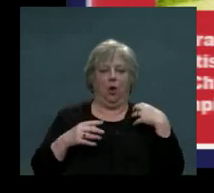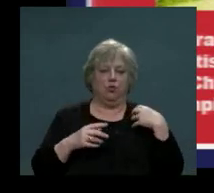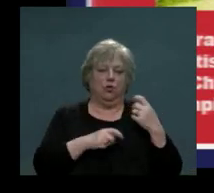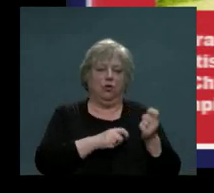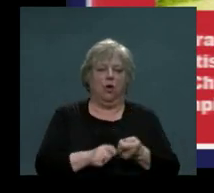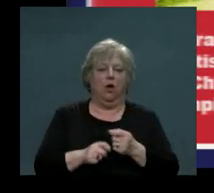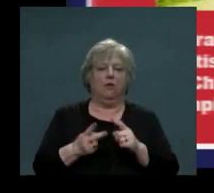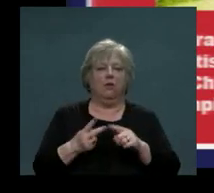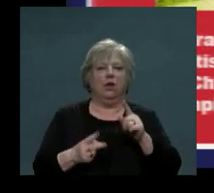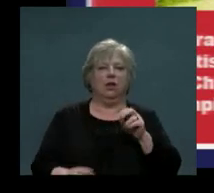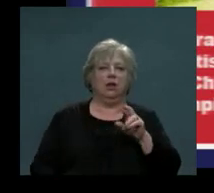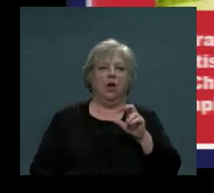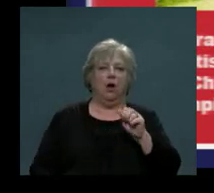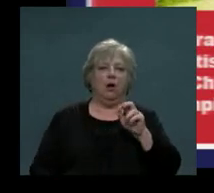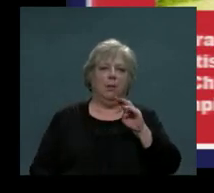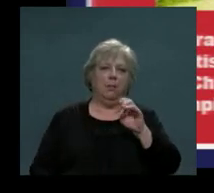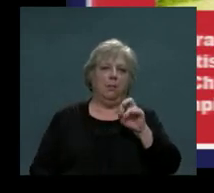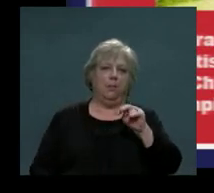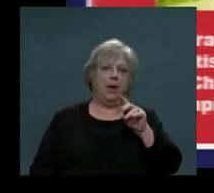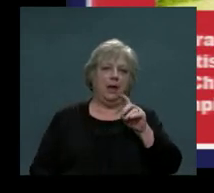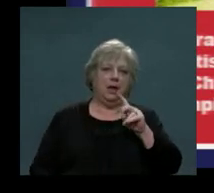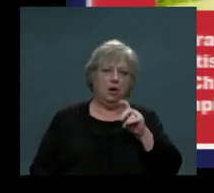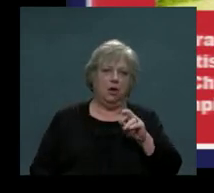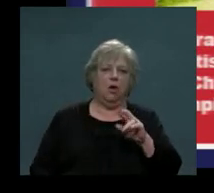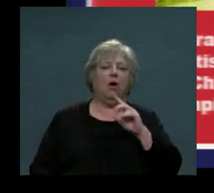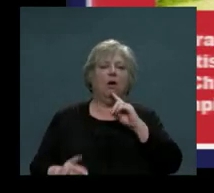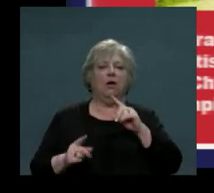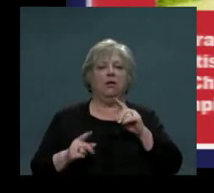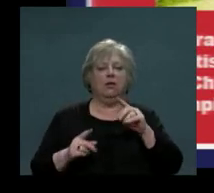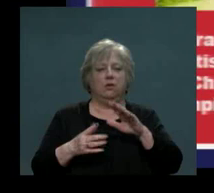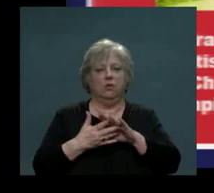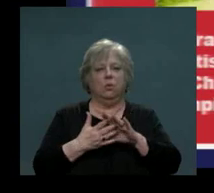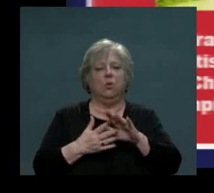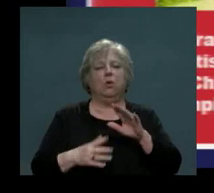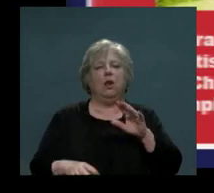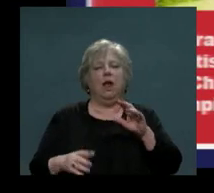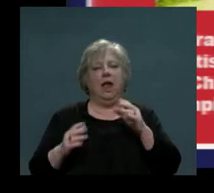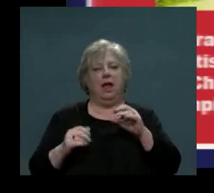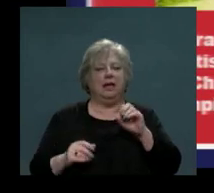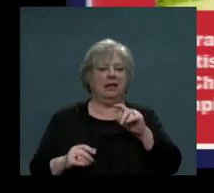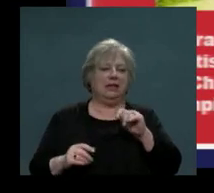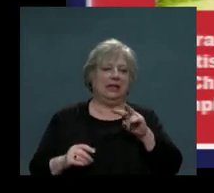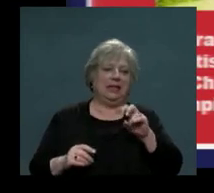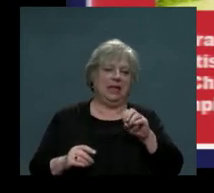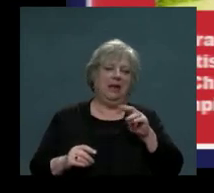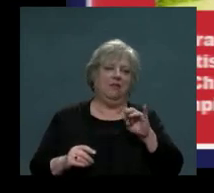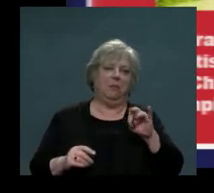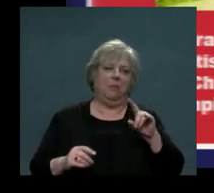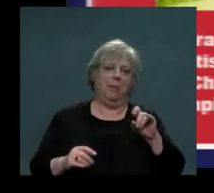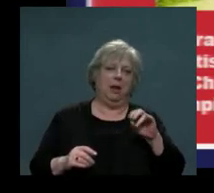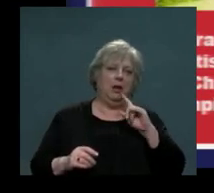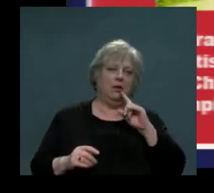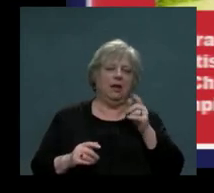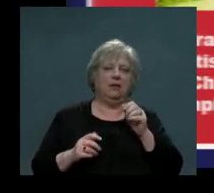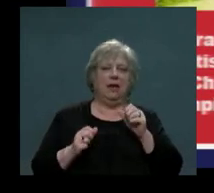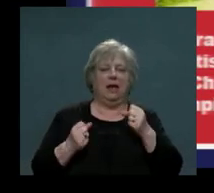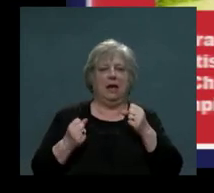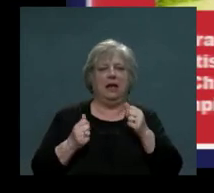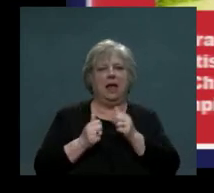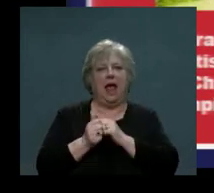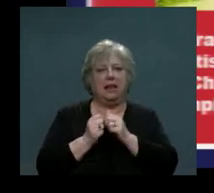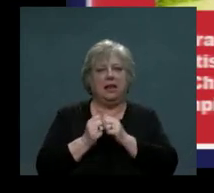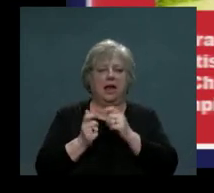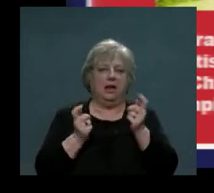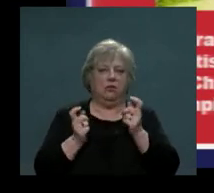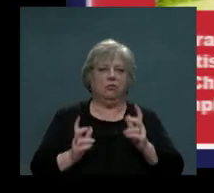Laura Bednar is the head of school. Levi Miller is the upper school principal, and Steve Miller is the athletic director. Let me